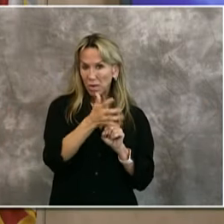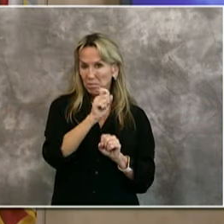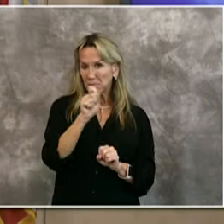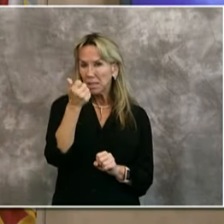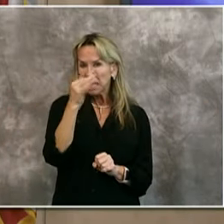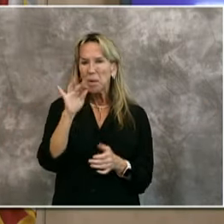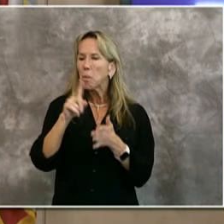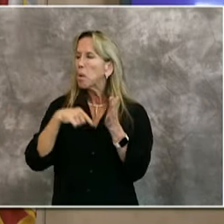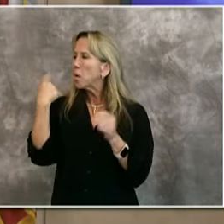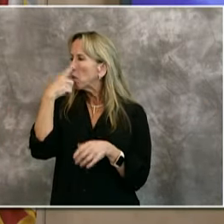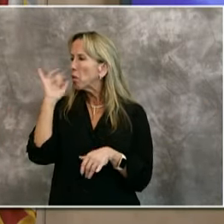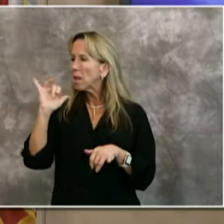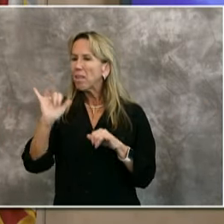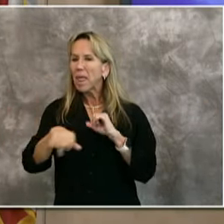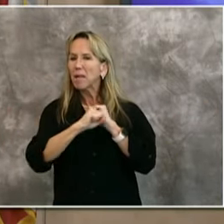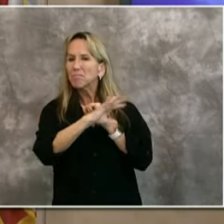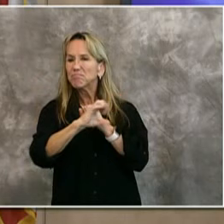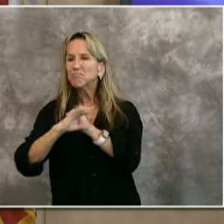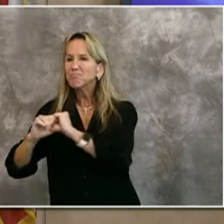will look like?